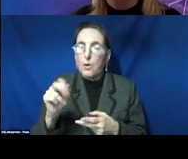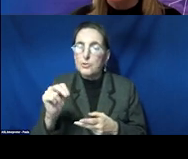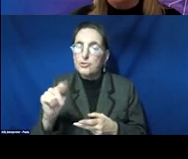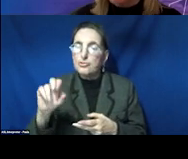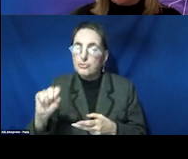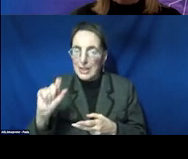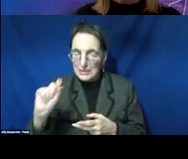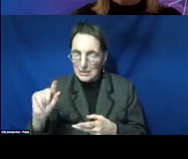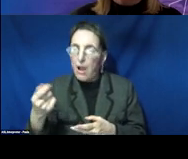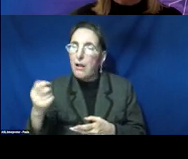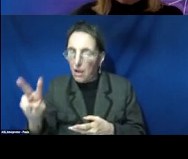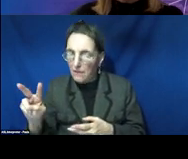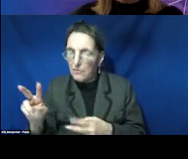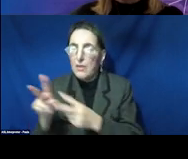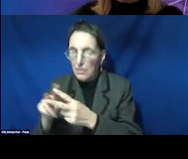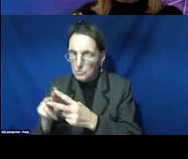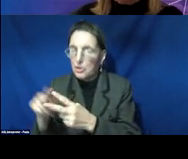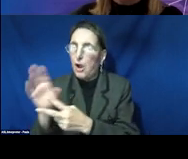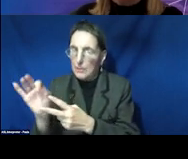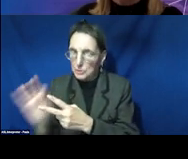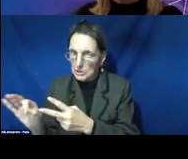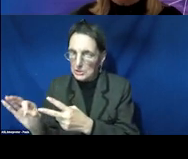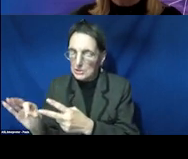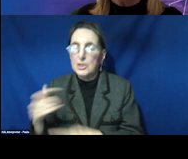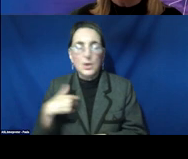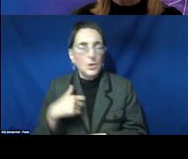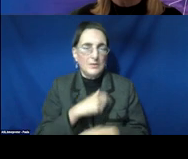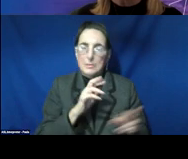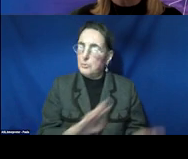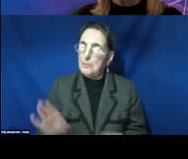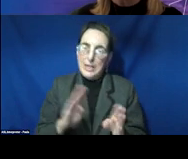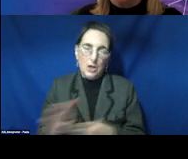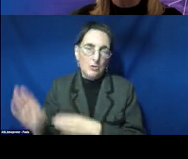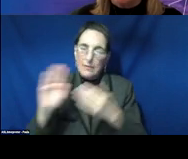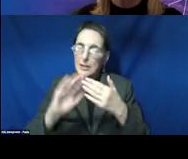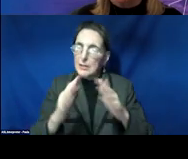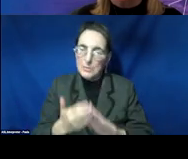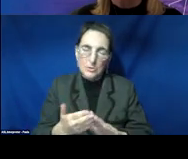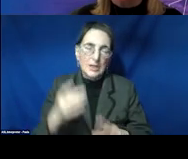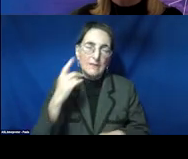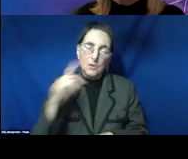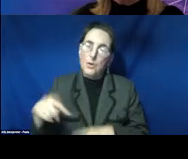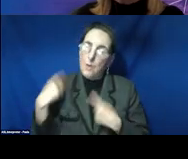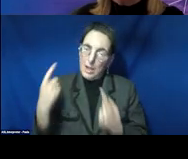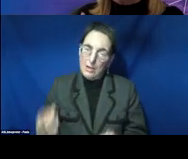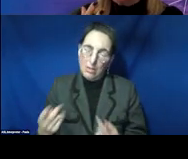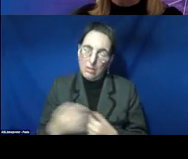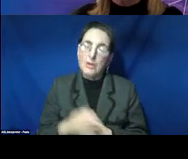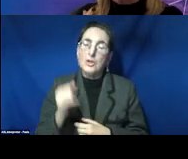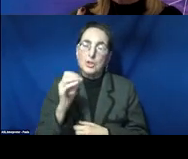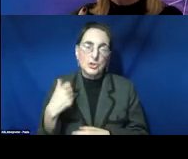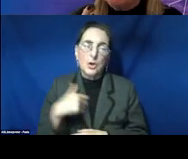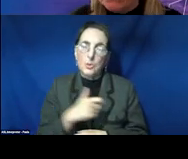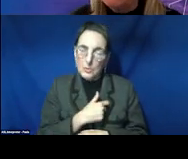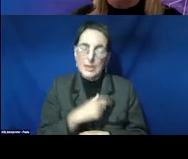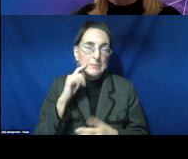continue to be an option. So we have been preparing the community for some time. And so we